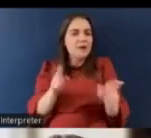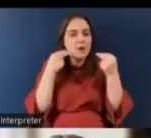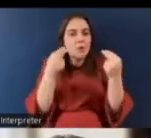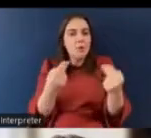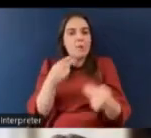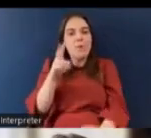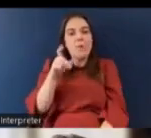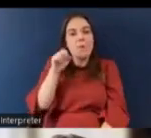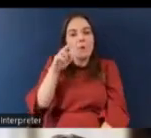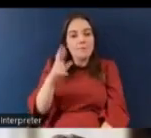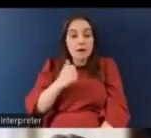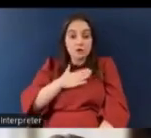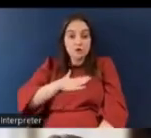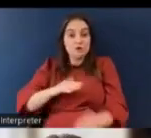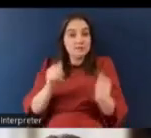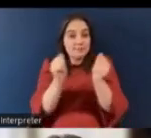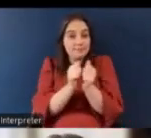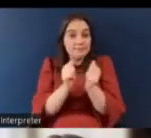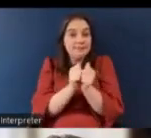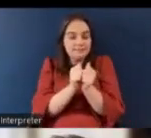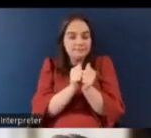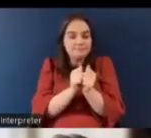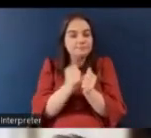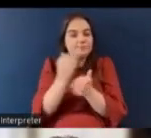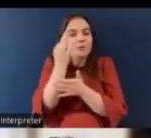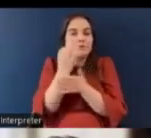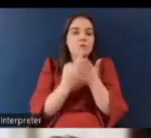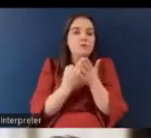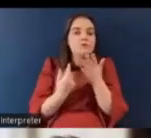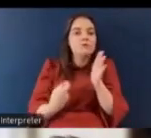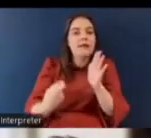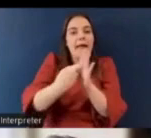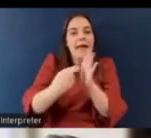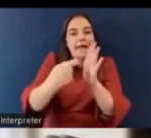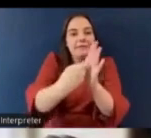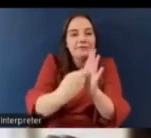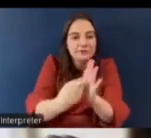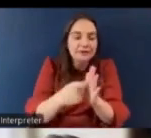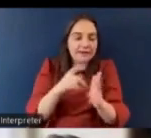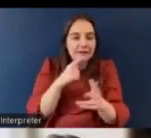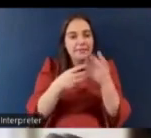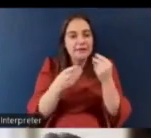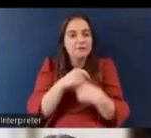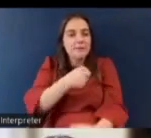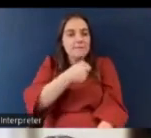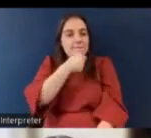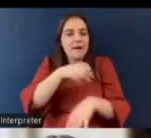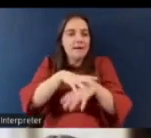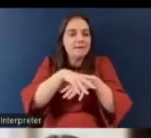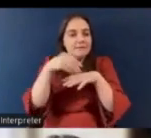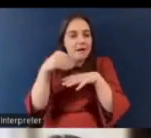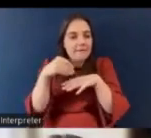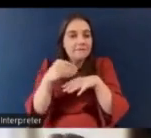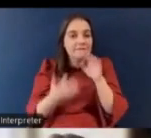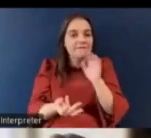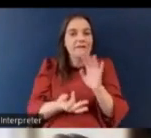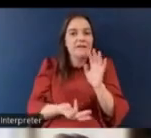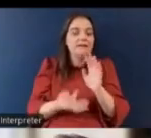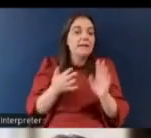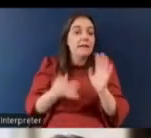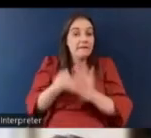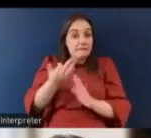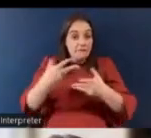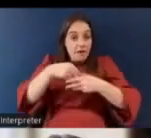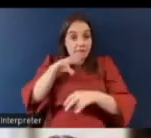format, we're in a meeting format, just some kind of etiquette, just to make sure that your mics are on mute unless you're taking part in the